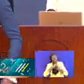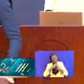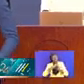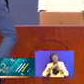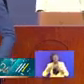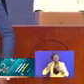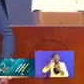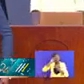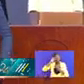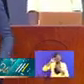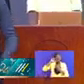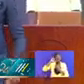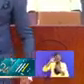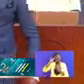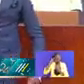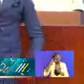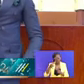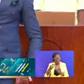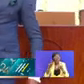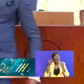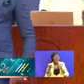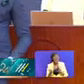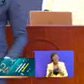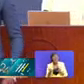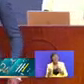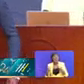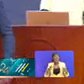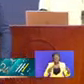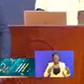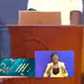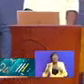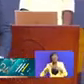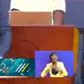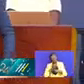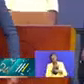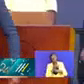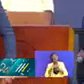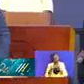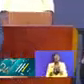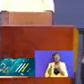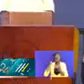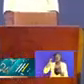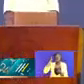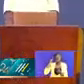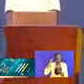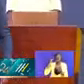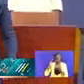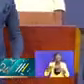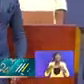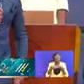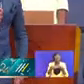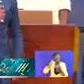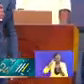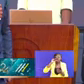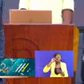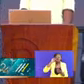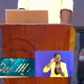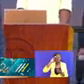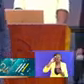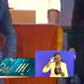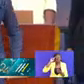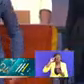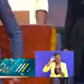us kill the sons of the giant you can't fight our battle you won't understand what lgbtq is all